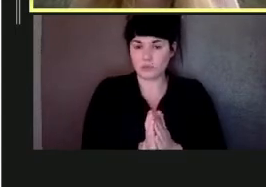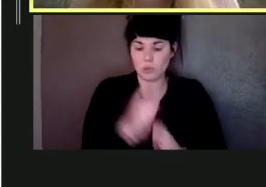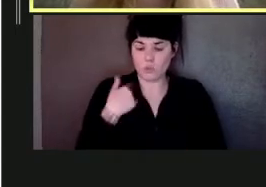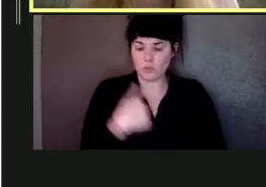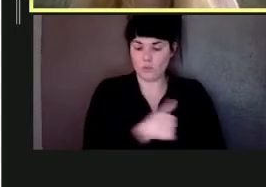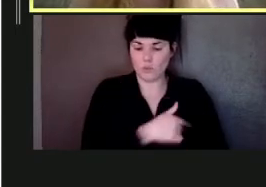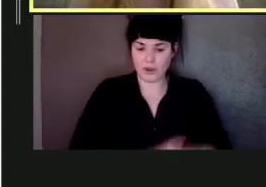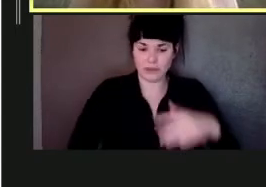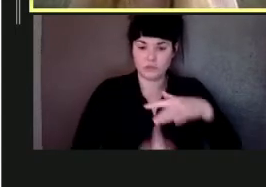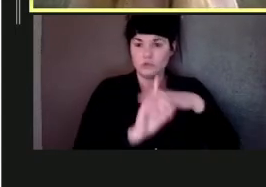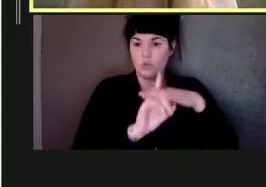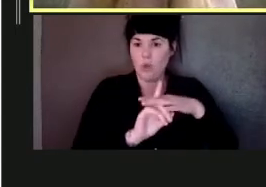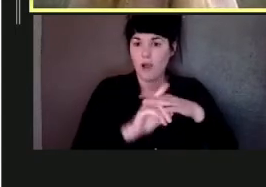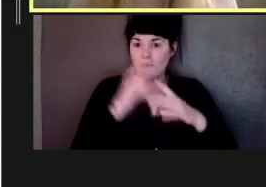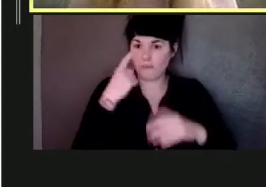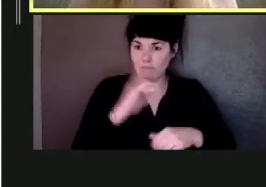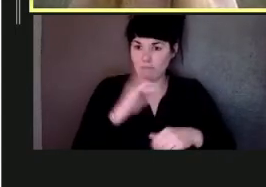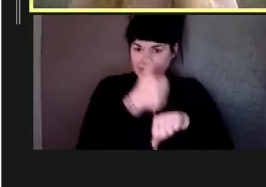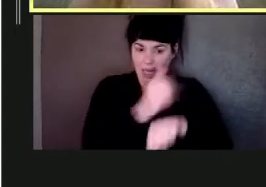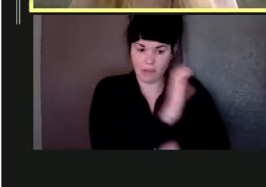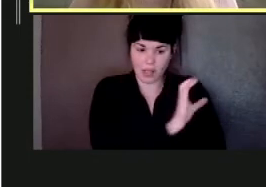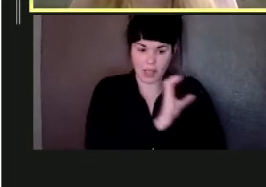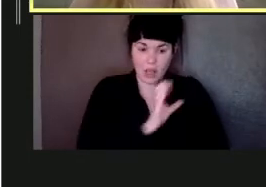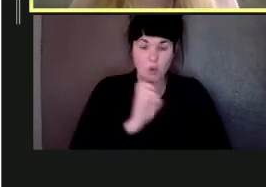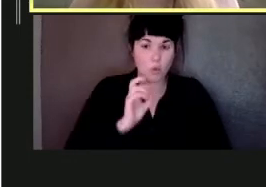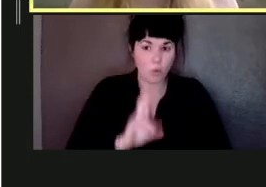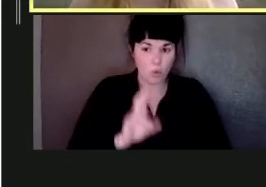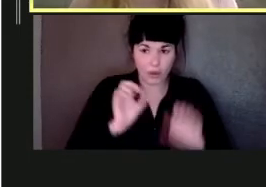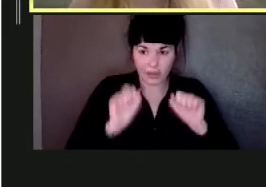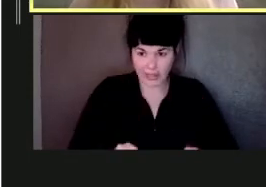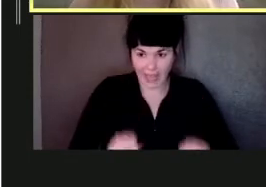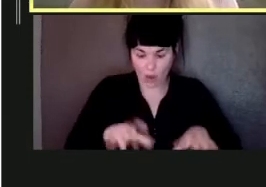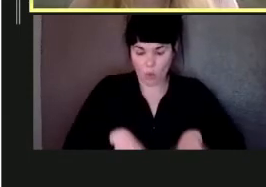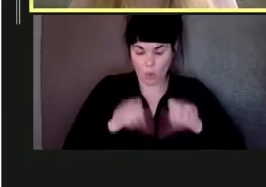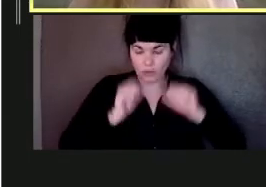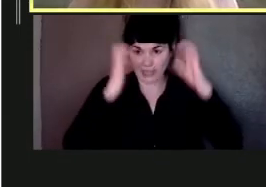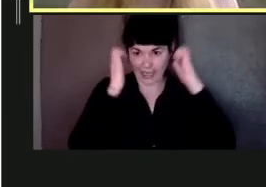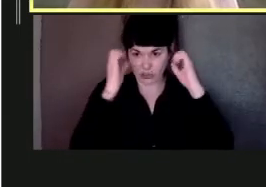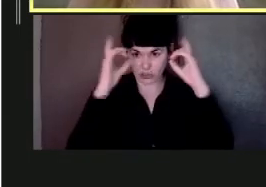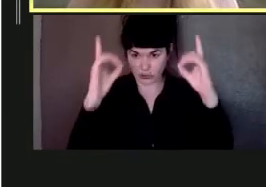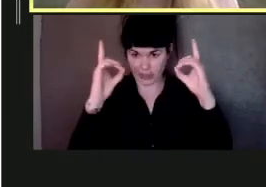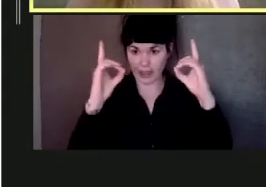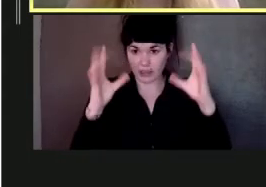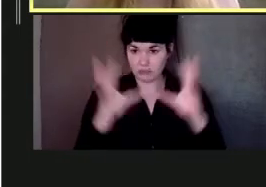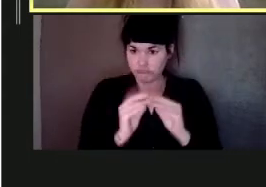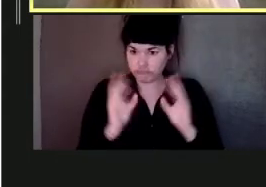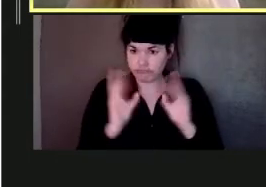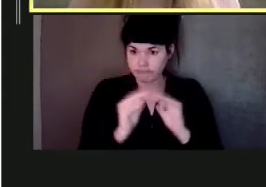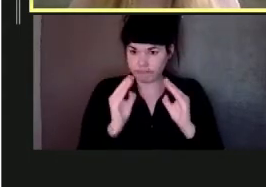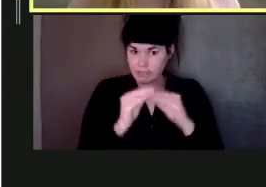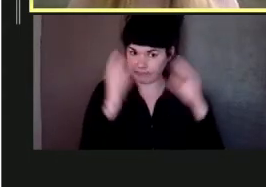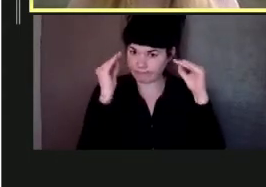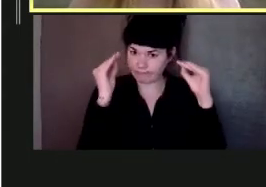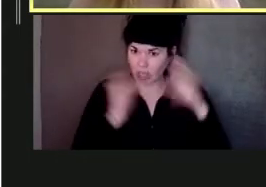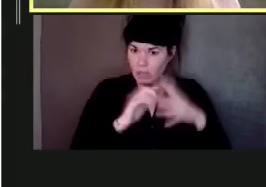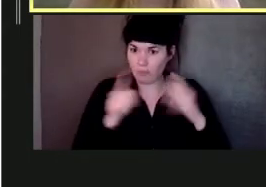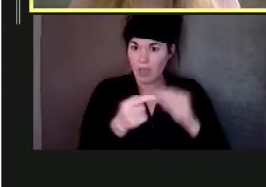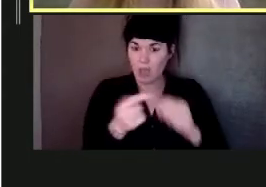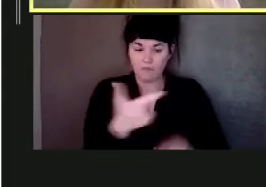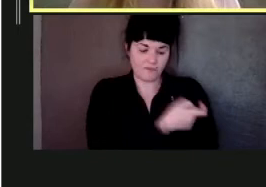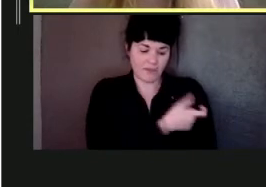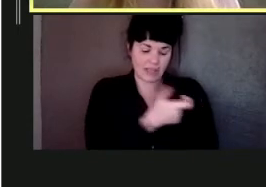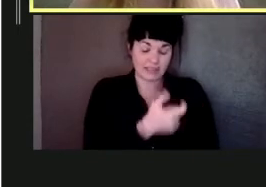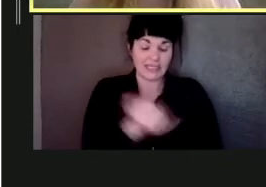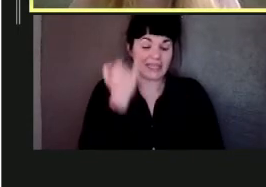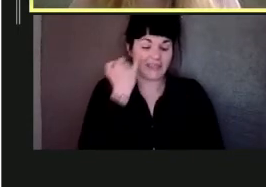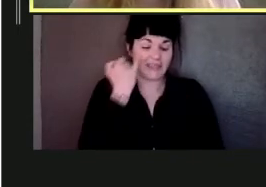education session so that you feel empowered with education to make the decision to get vaccinated. And if you want to text your address